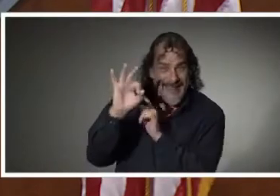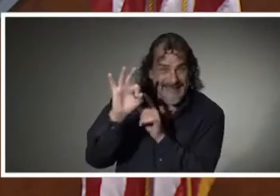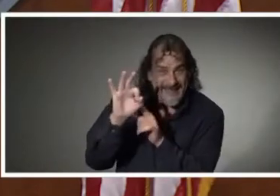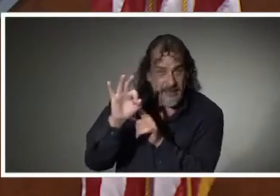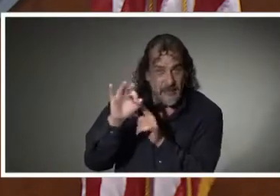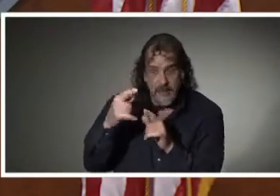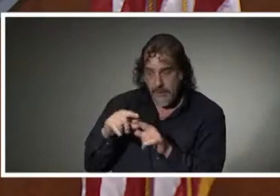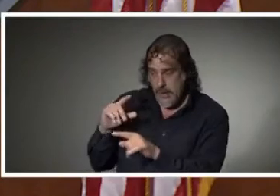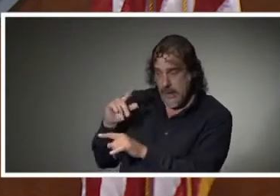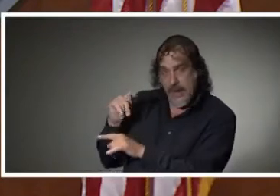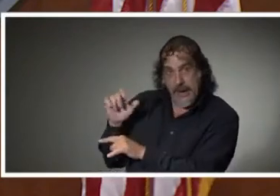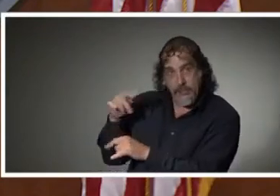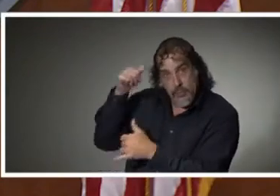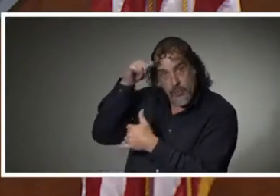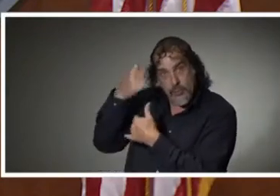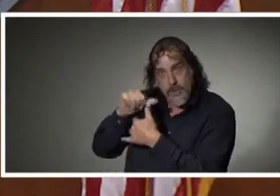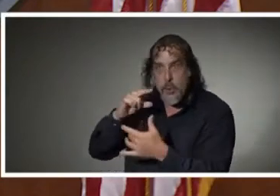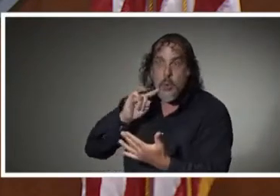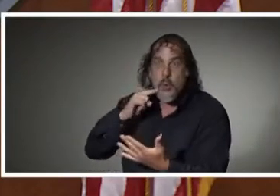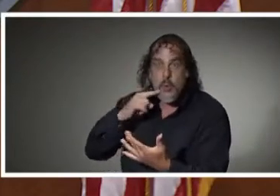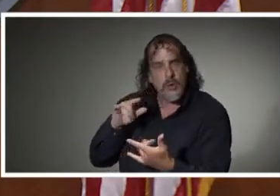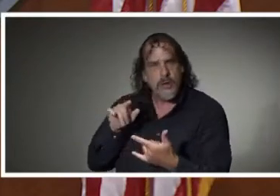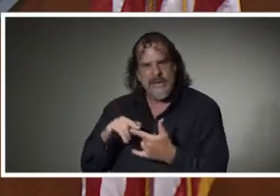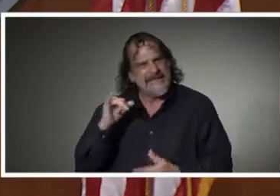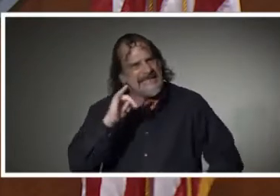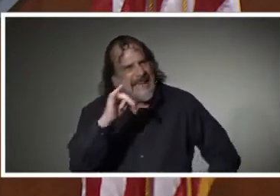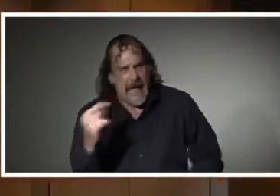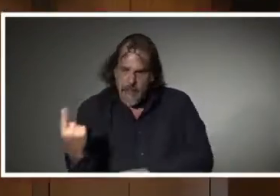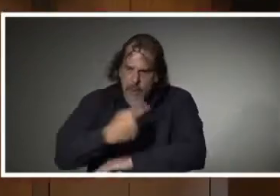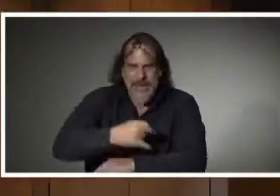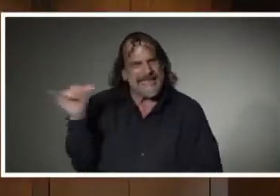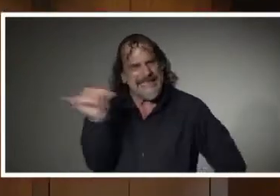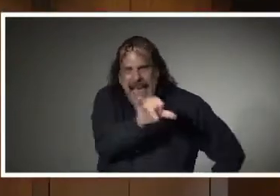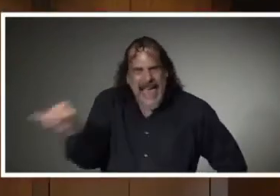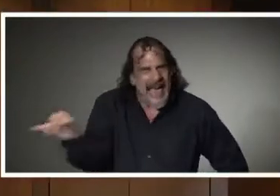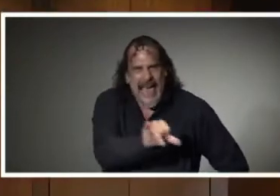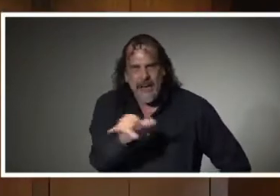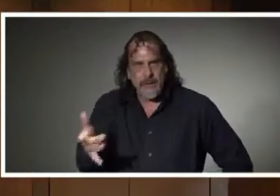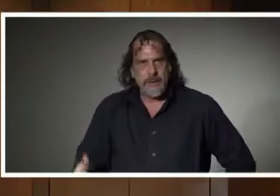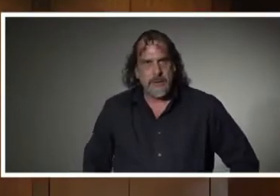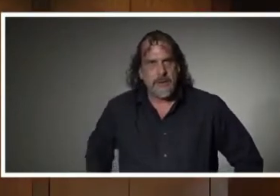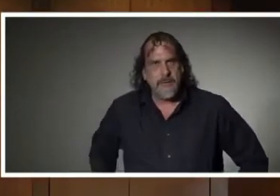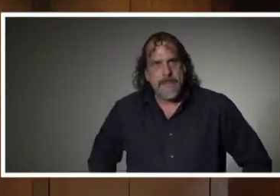to our mid-April mindset.